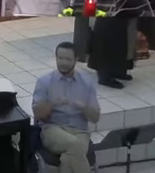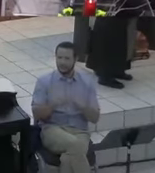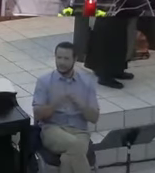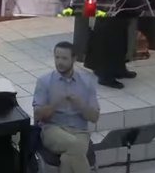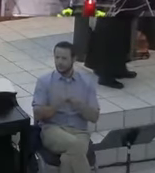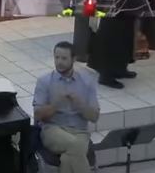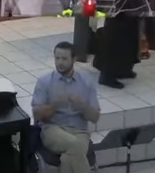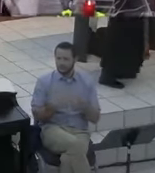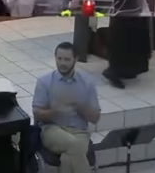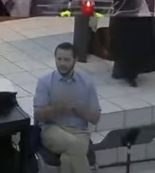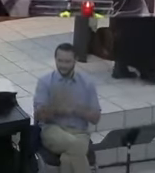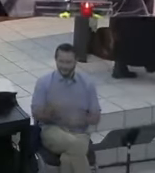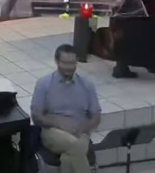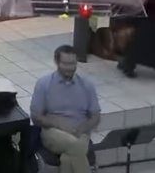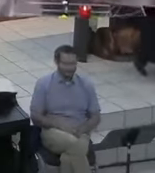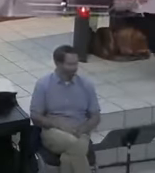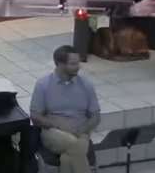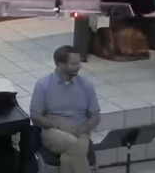today.